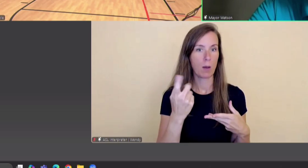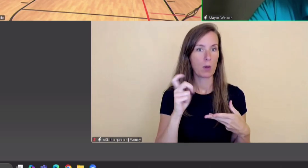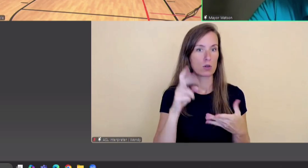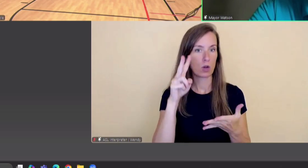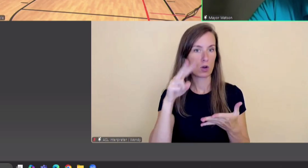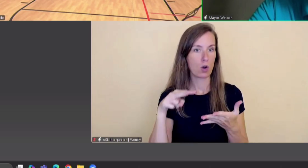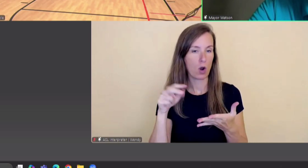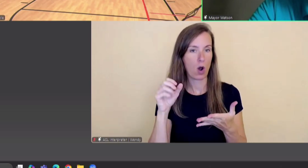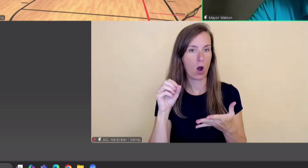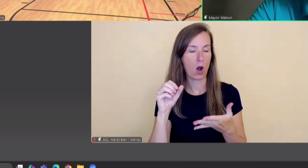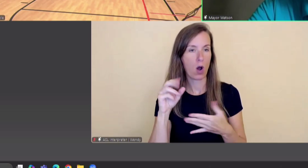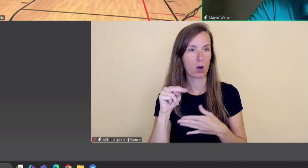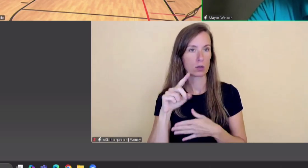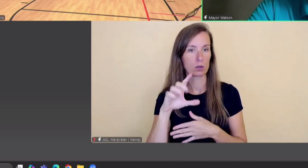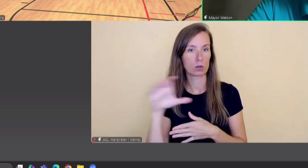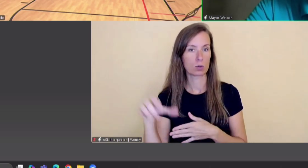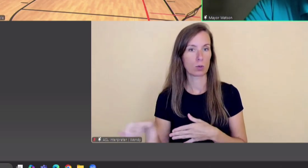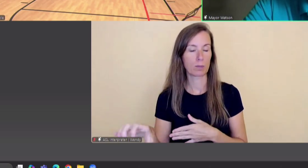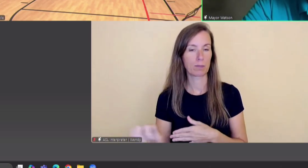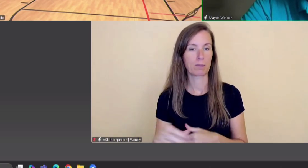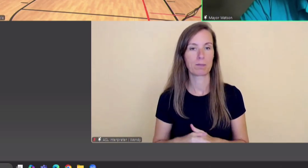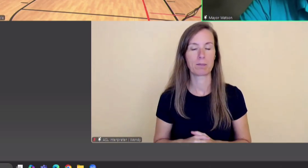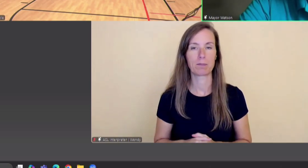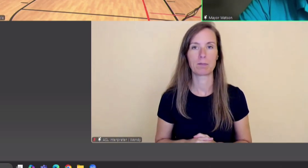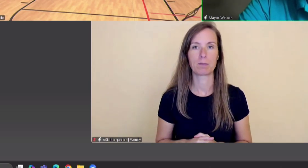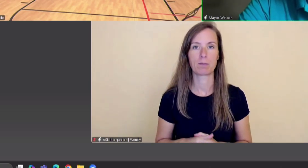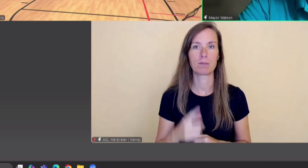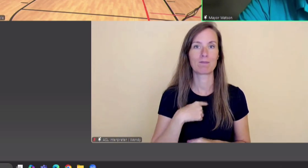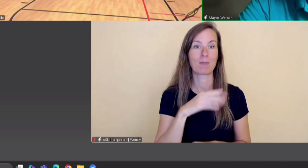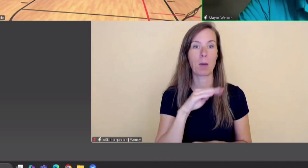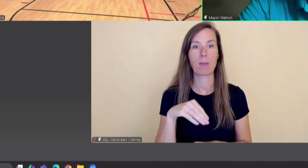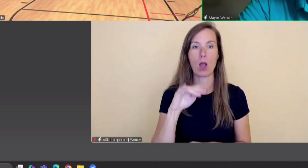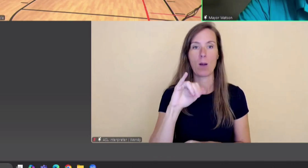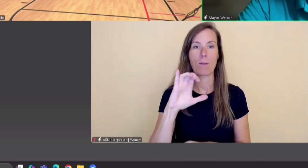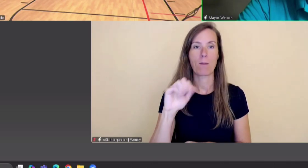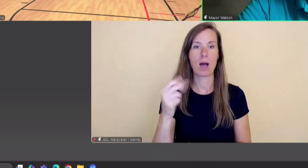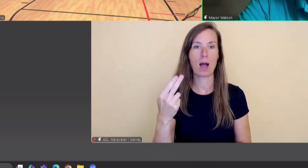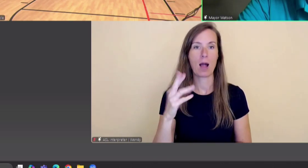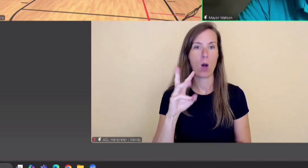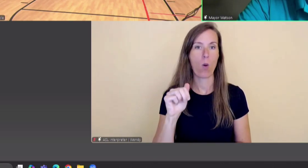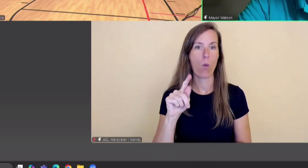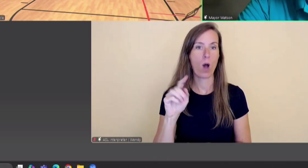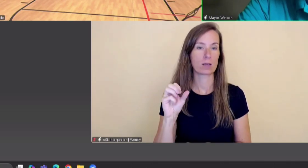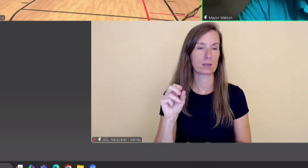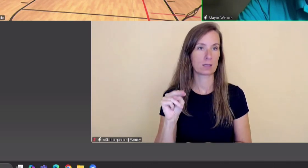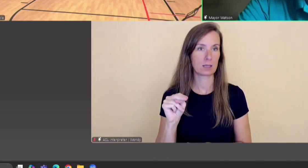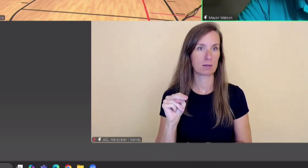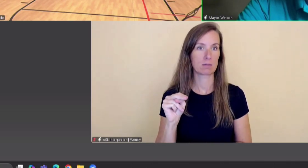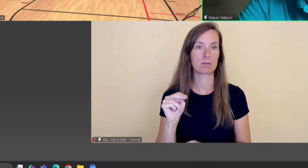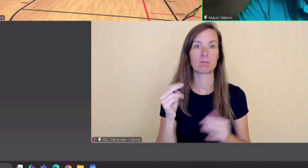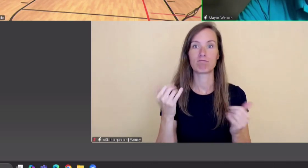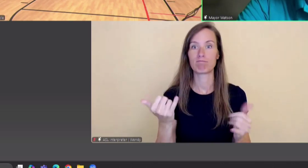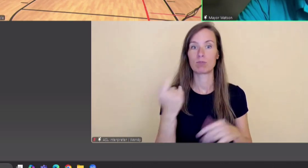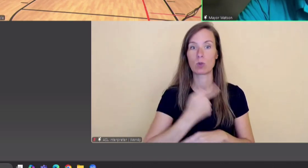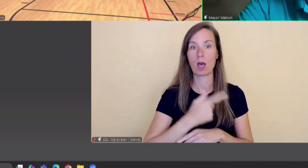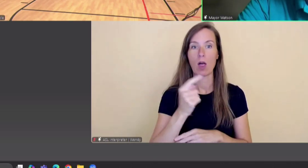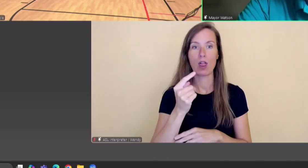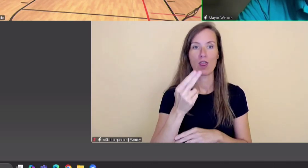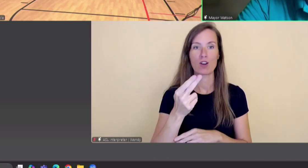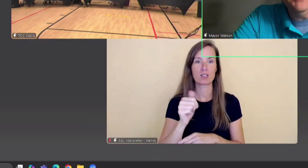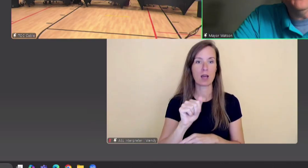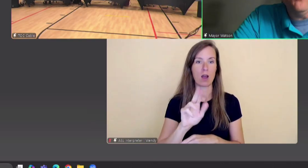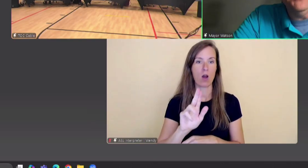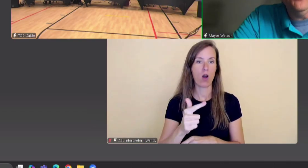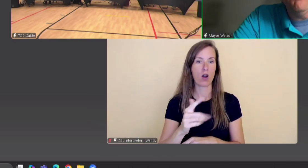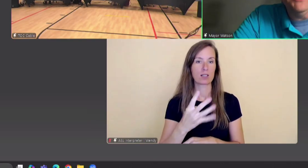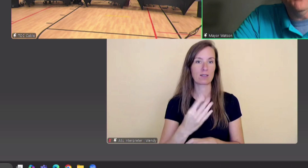Zoom. I'm Mayor Micah Watson, and today is Thursday, August 14th,